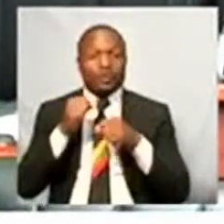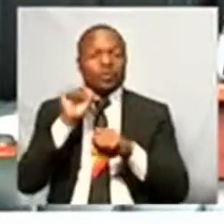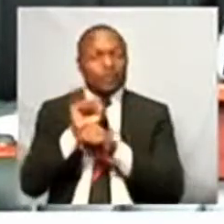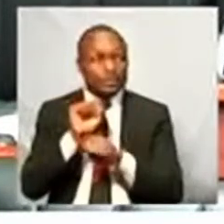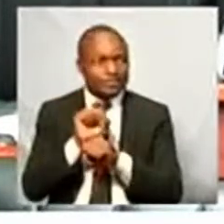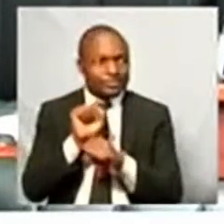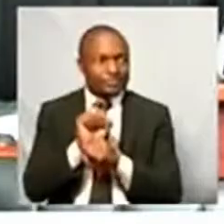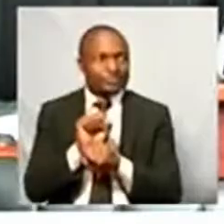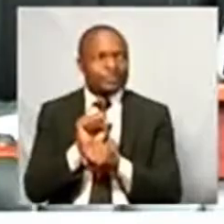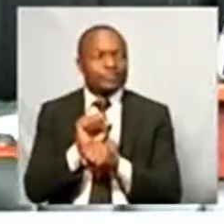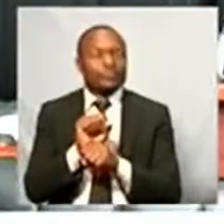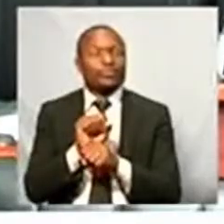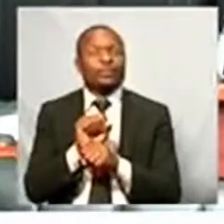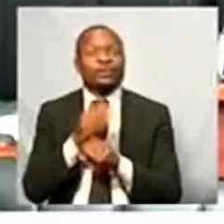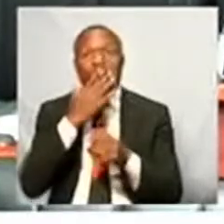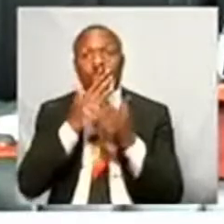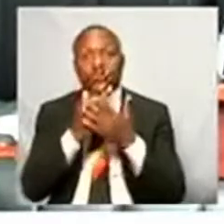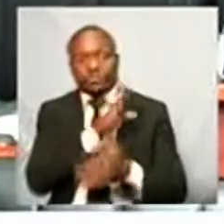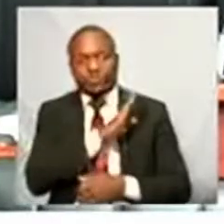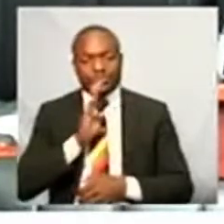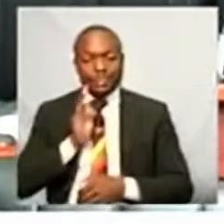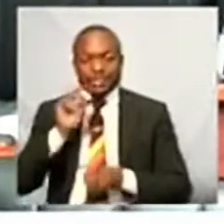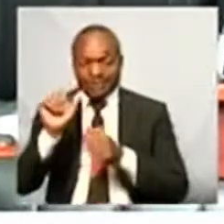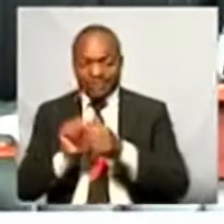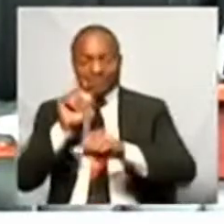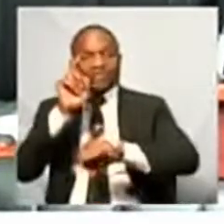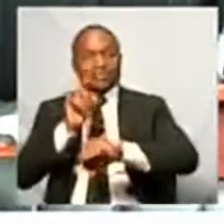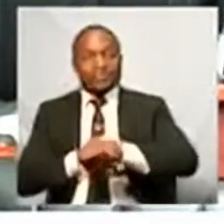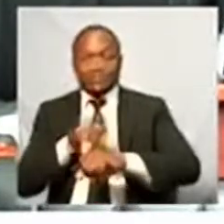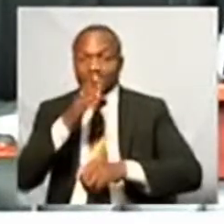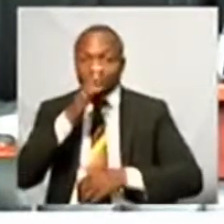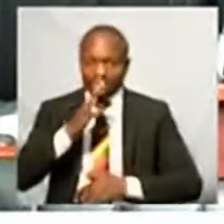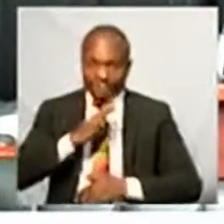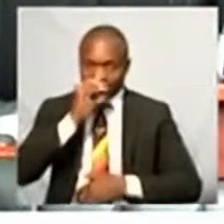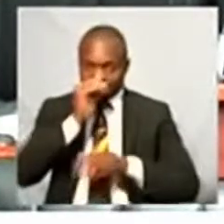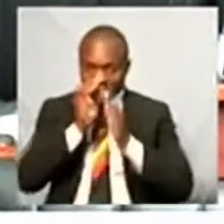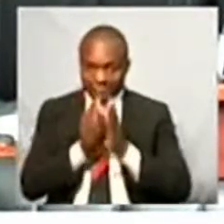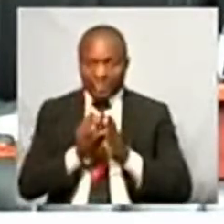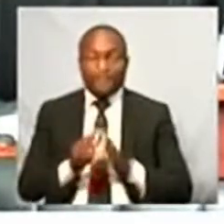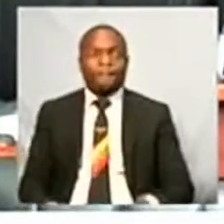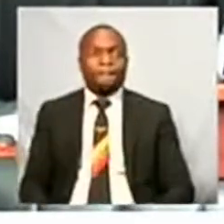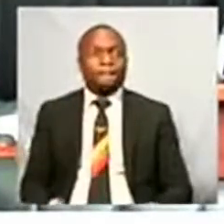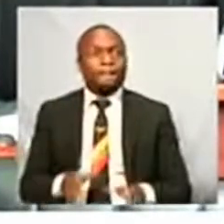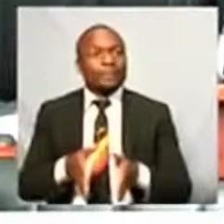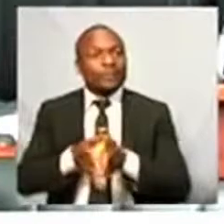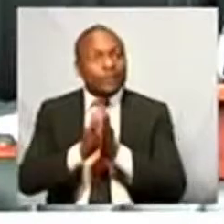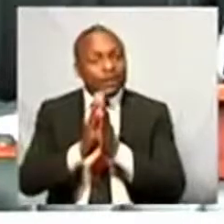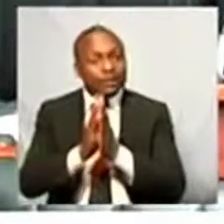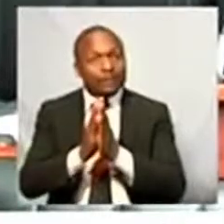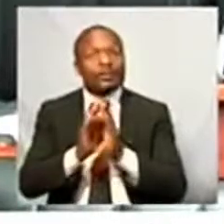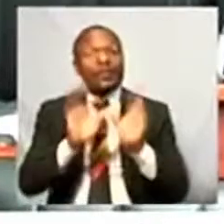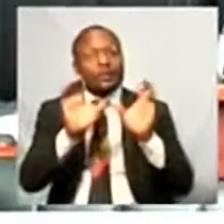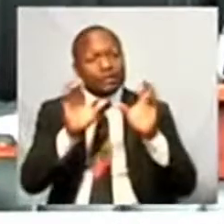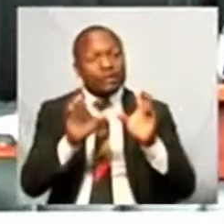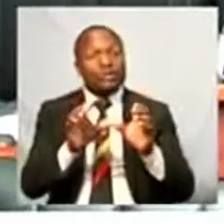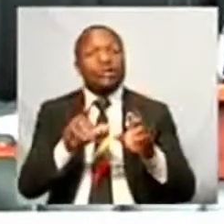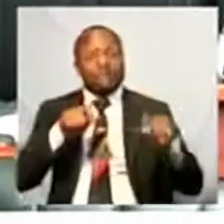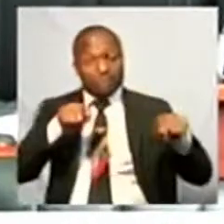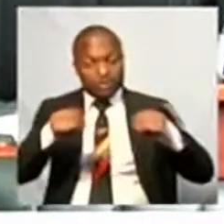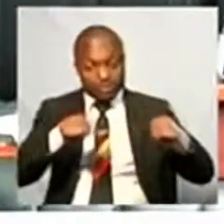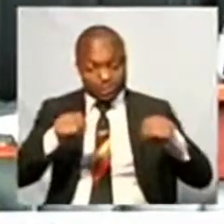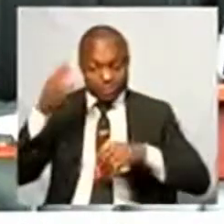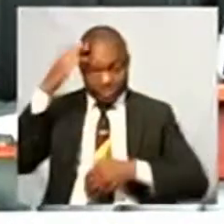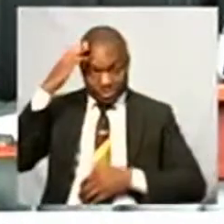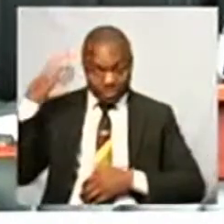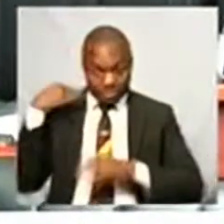functional and competent boards at all times. Madam Speaker, I further urge the committee, the controlling officers